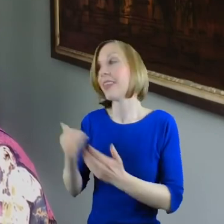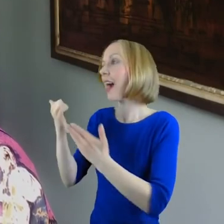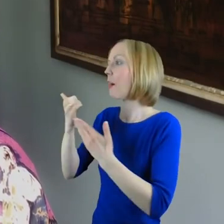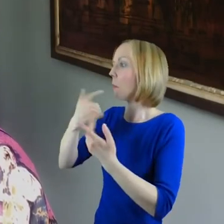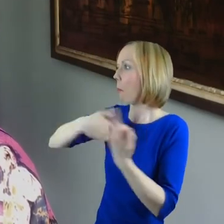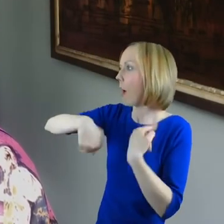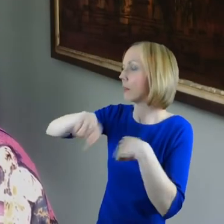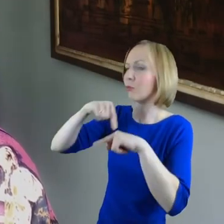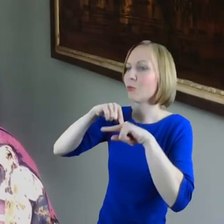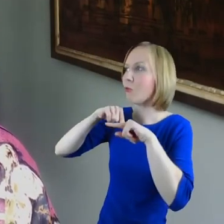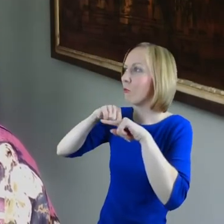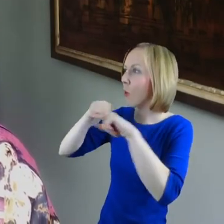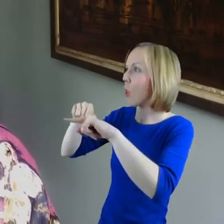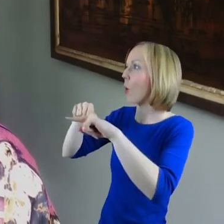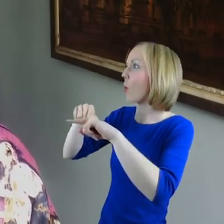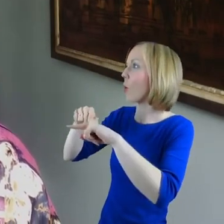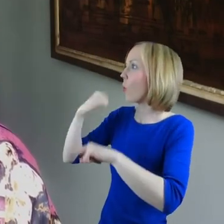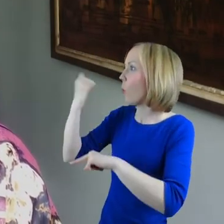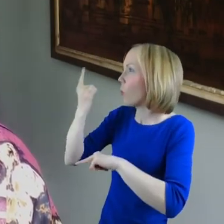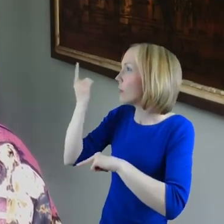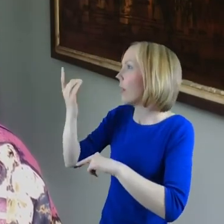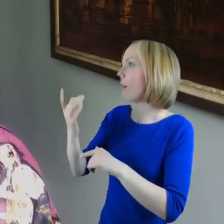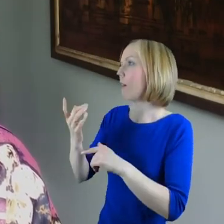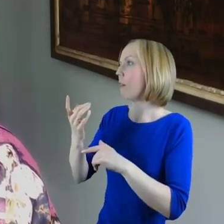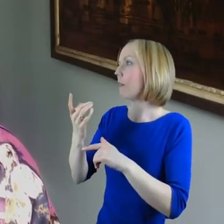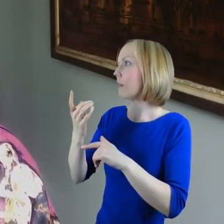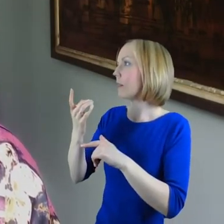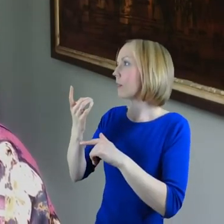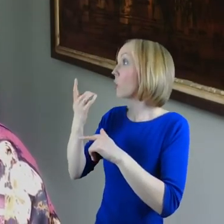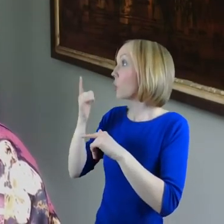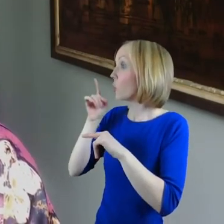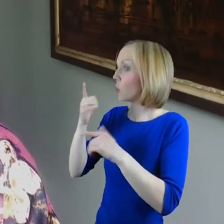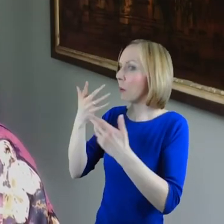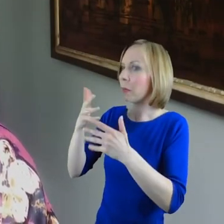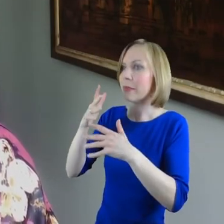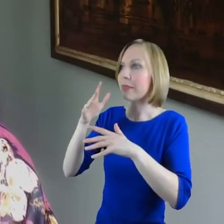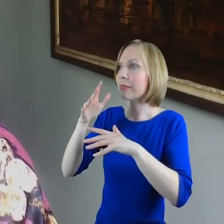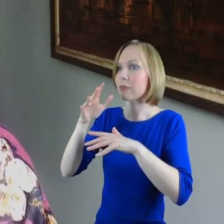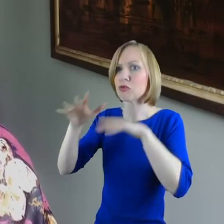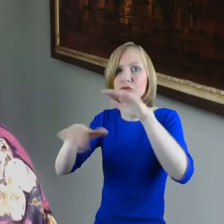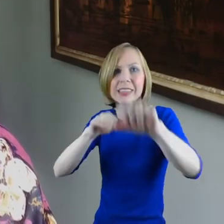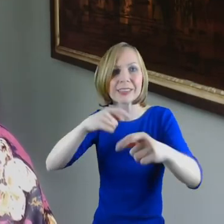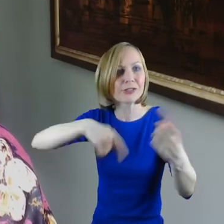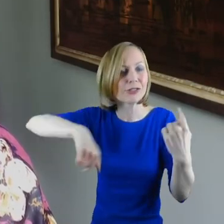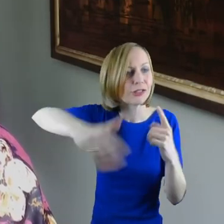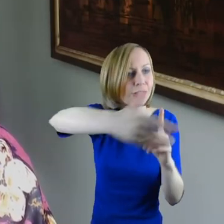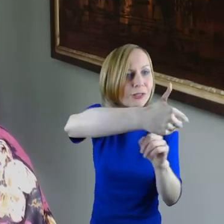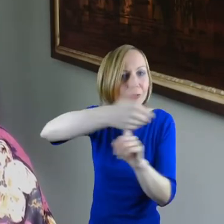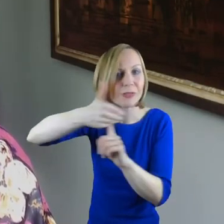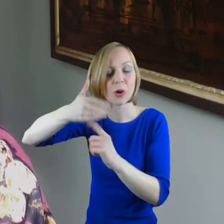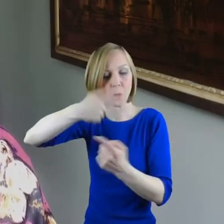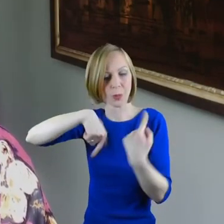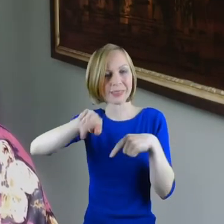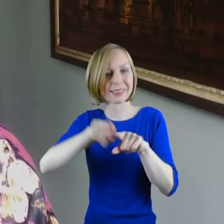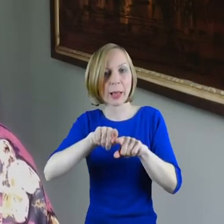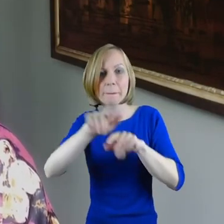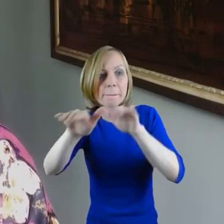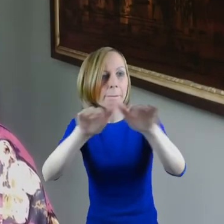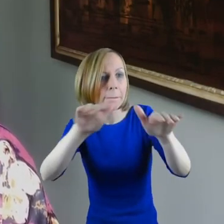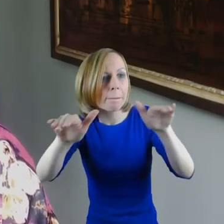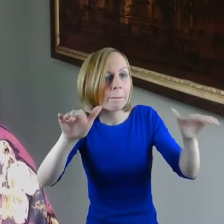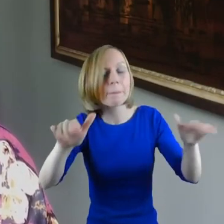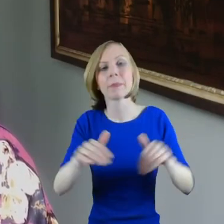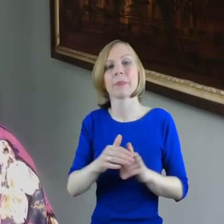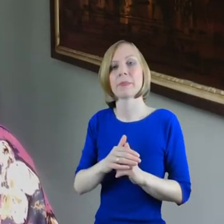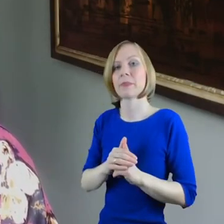follow your example and reach out to others, as you have reached out to us.